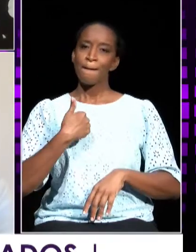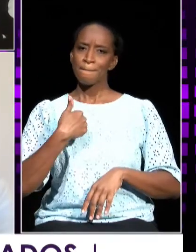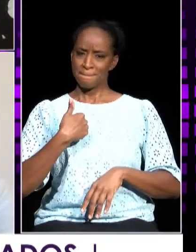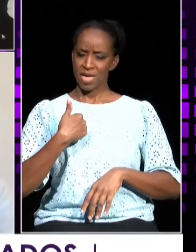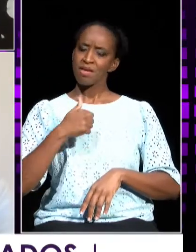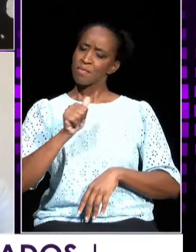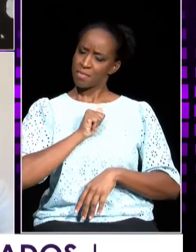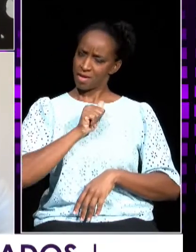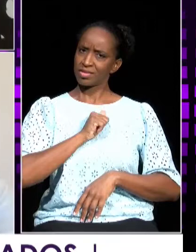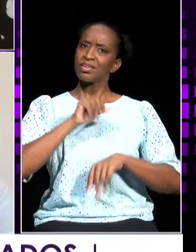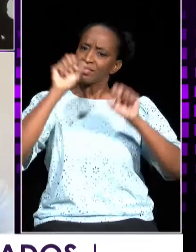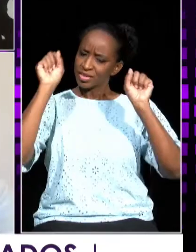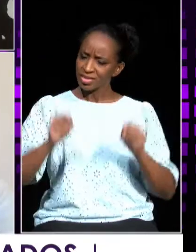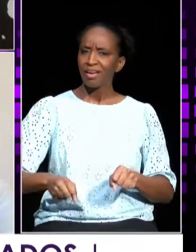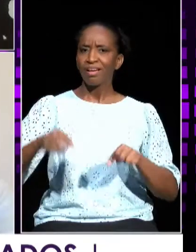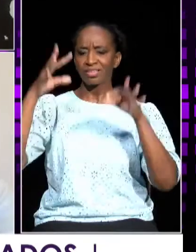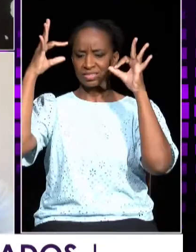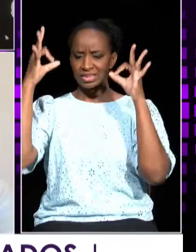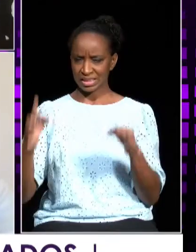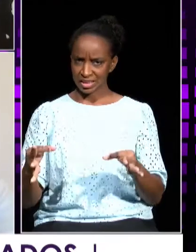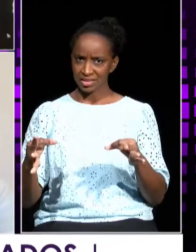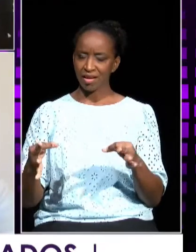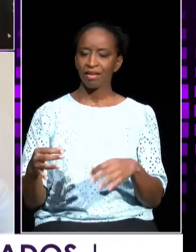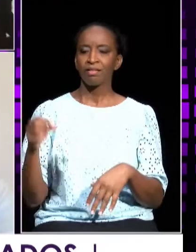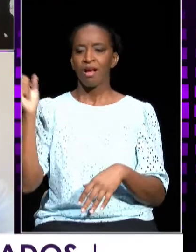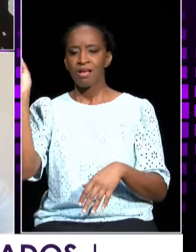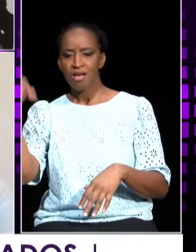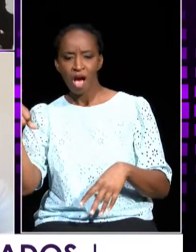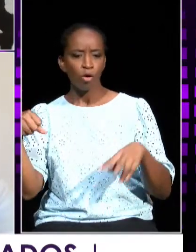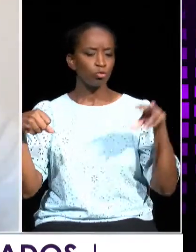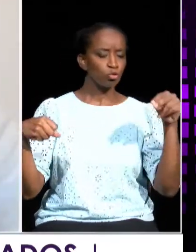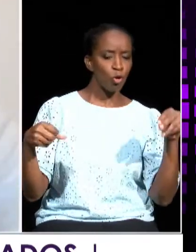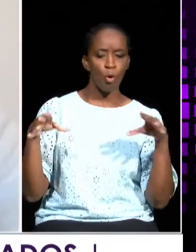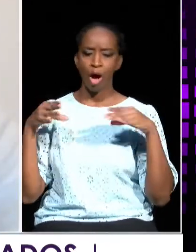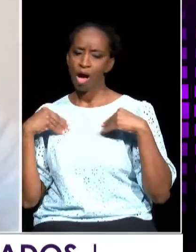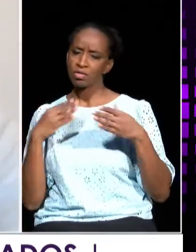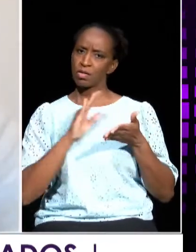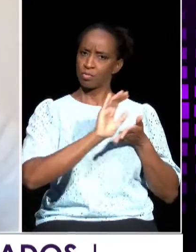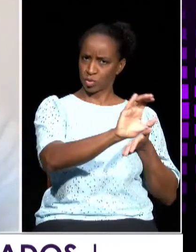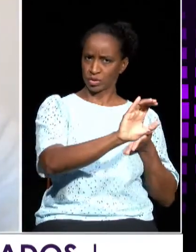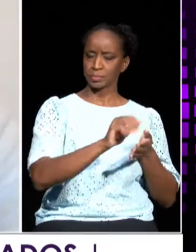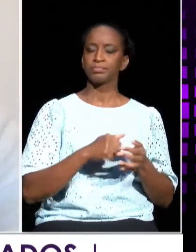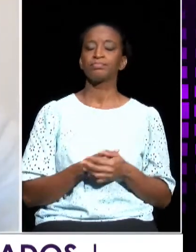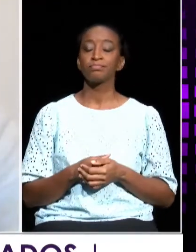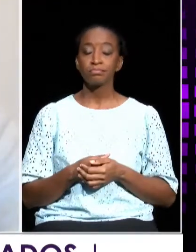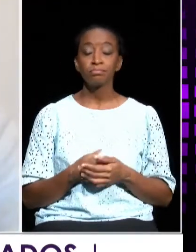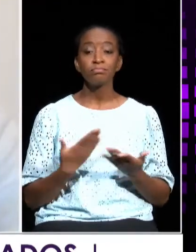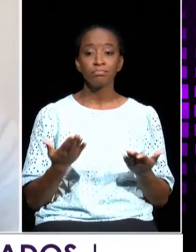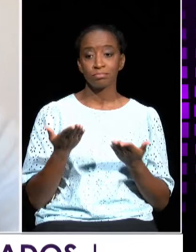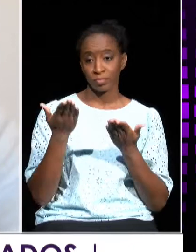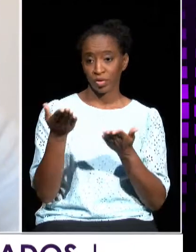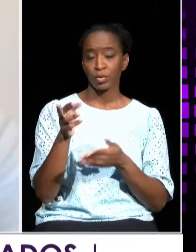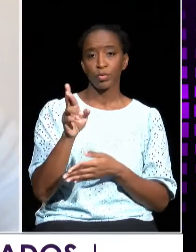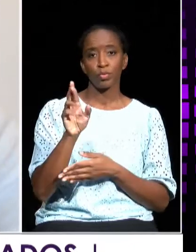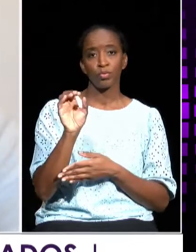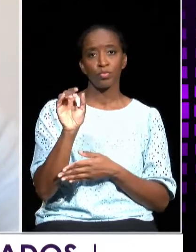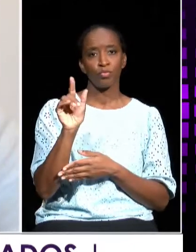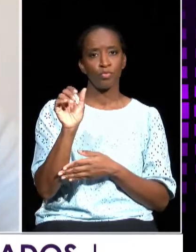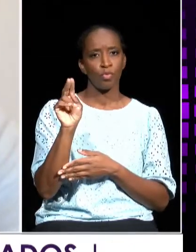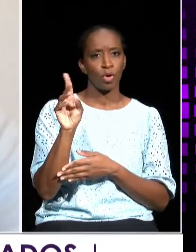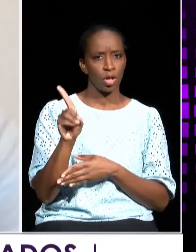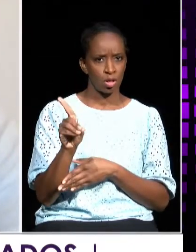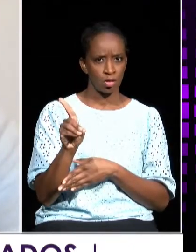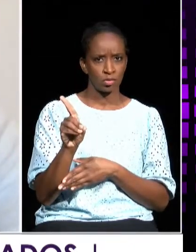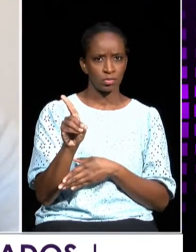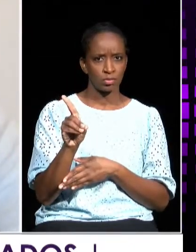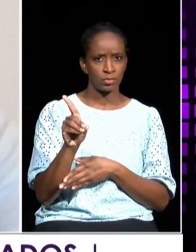of primary school counseling. At that juvenile level, at that very tender age, what are your